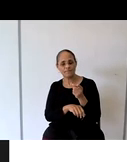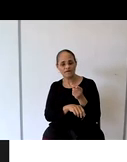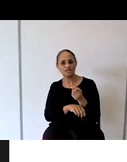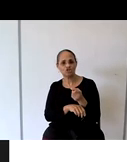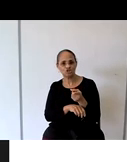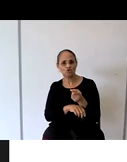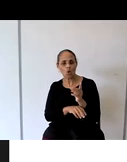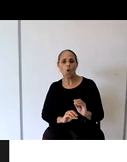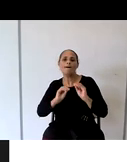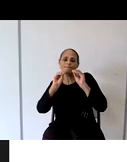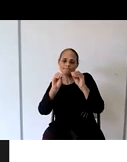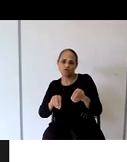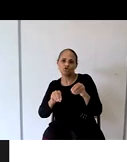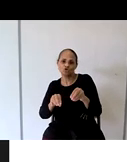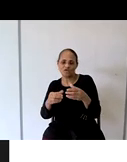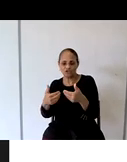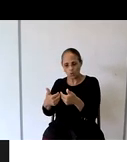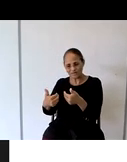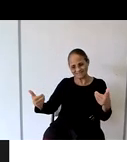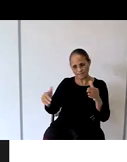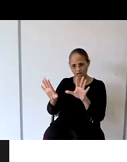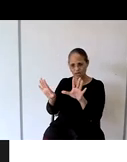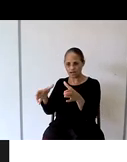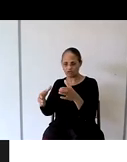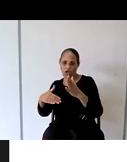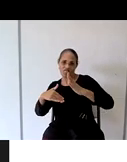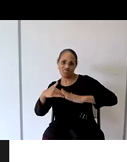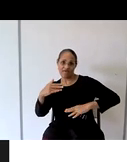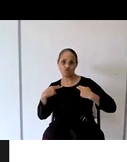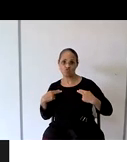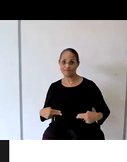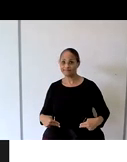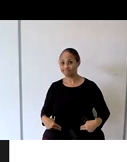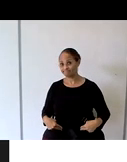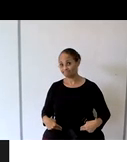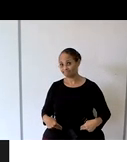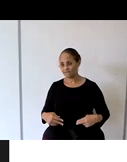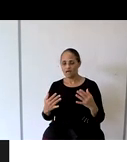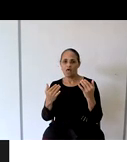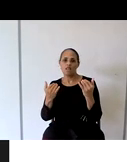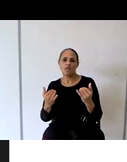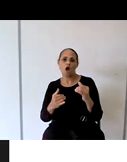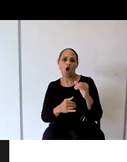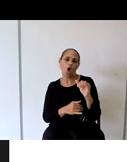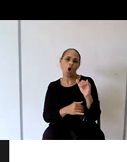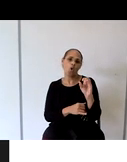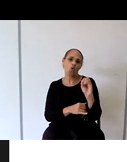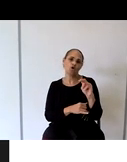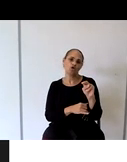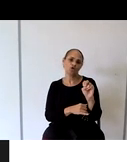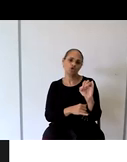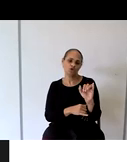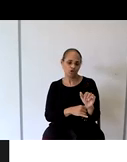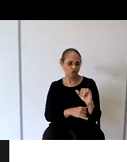or puts you into a separate category than human being. Now here I'll also give some examples from